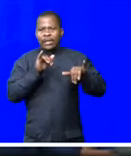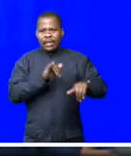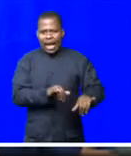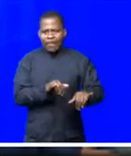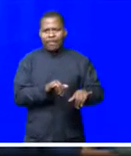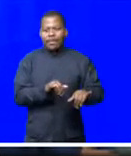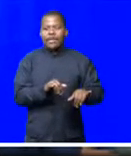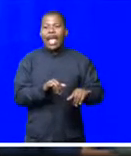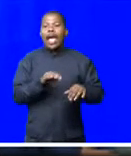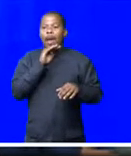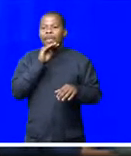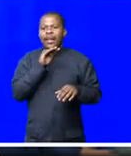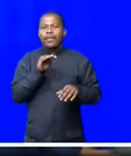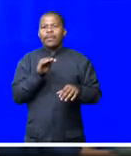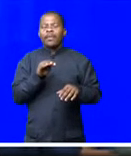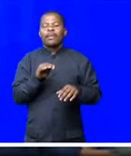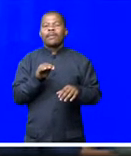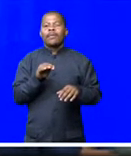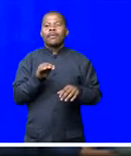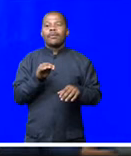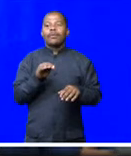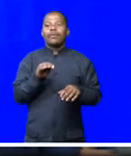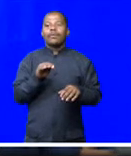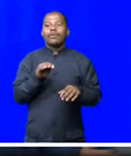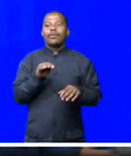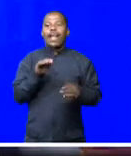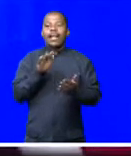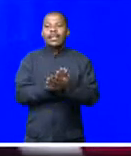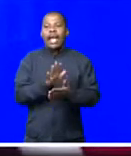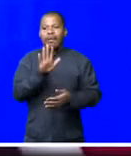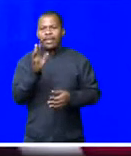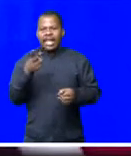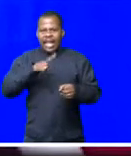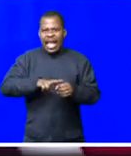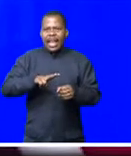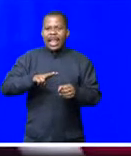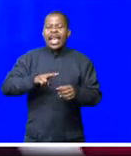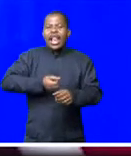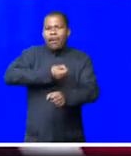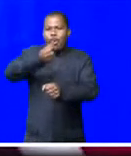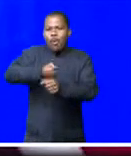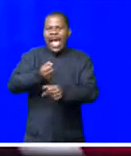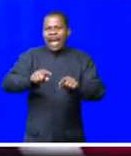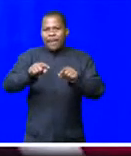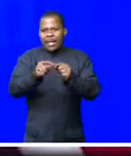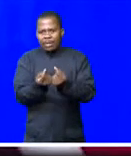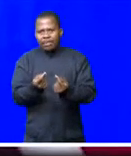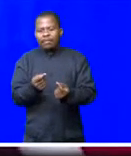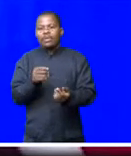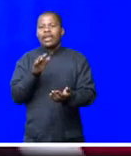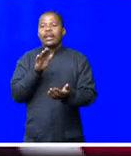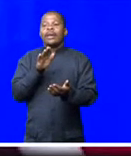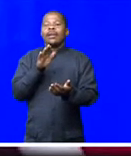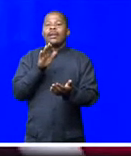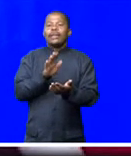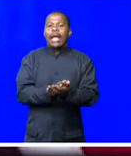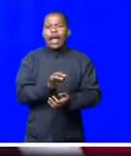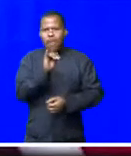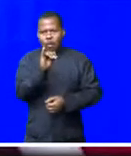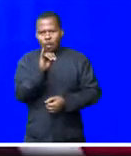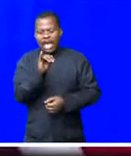ebhentshini sebalishumi nasihlanu bese kuthi labo labasebentela emacembu balishumi namunye lokufaka ekhathi nabodokotela